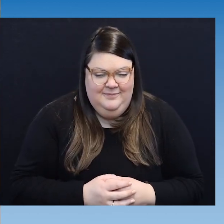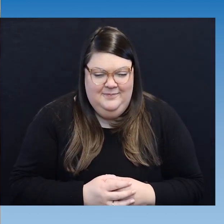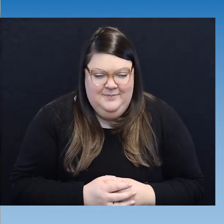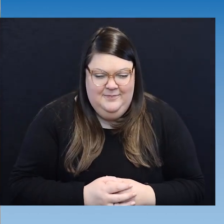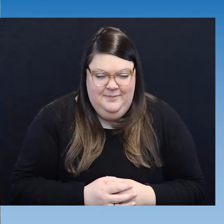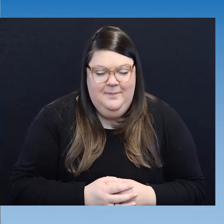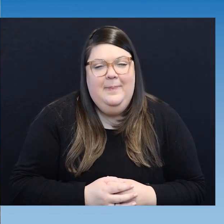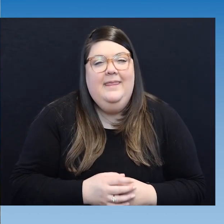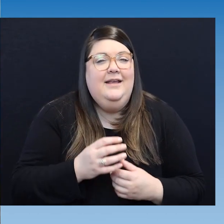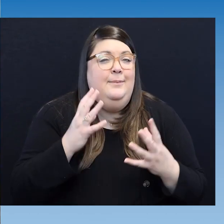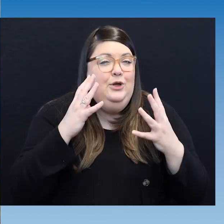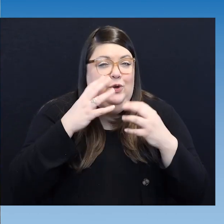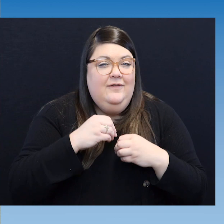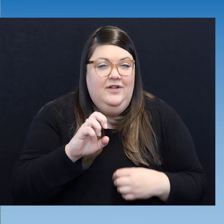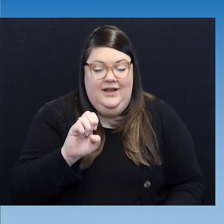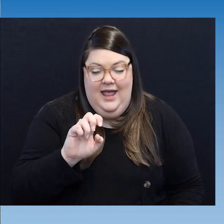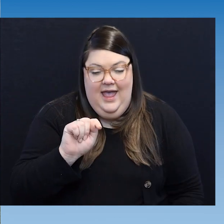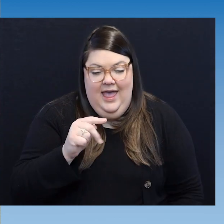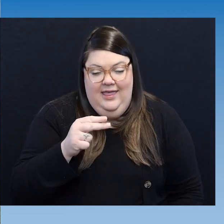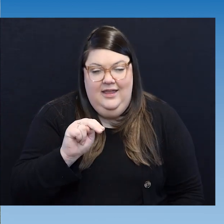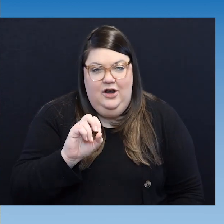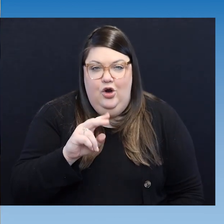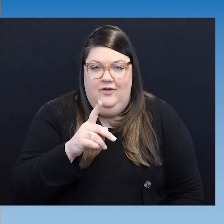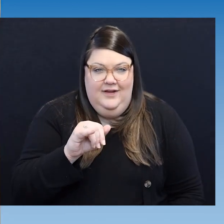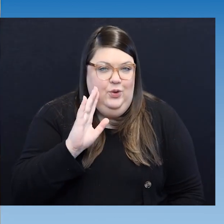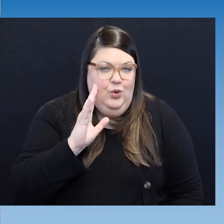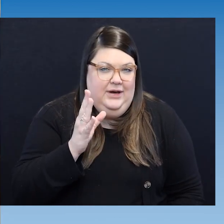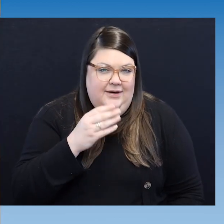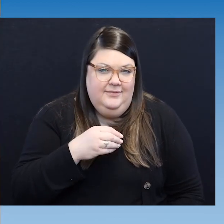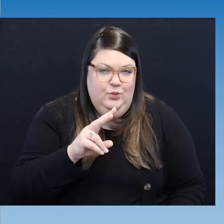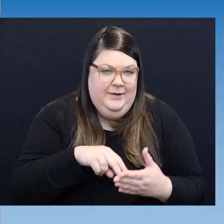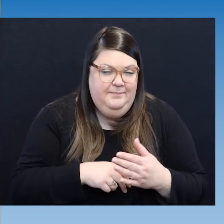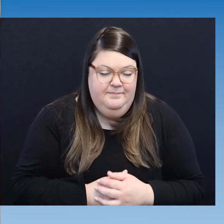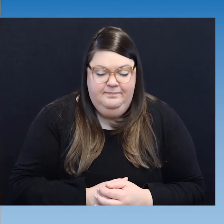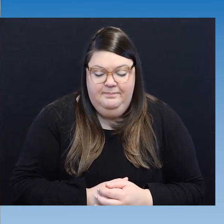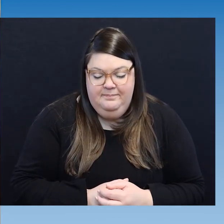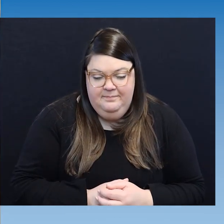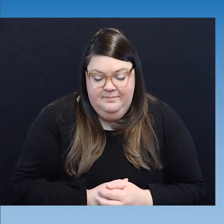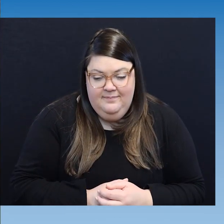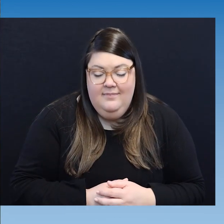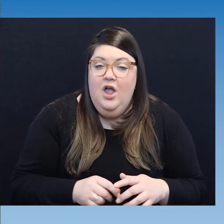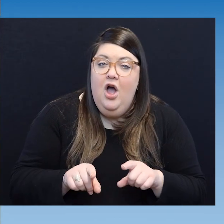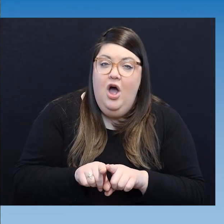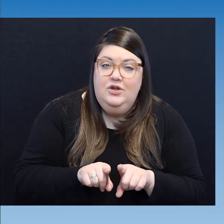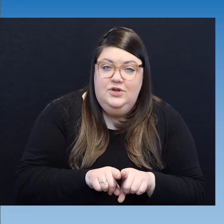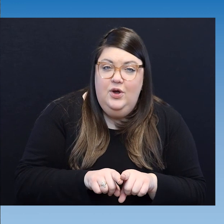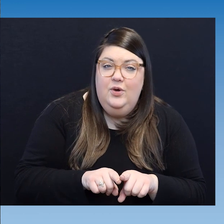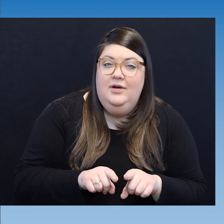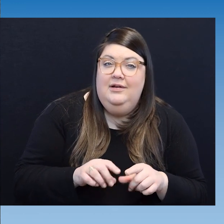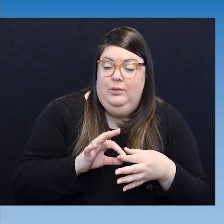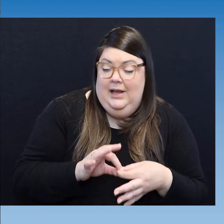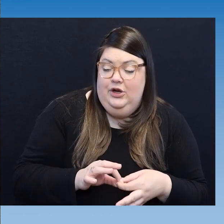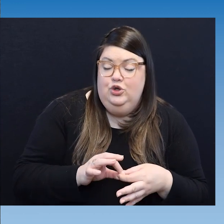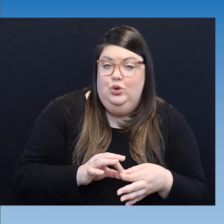co-counselors. Beautiful. It's a very beautiful ethnography that you'll read. Yeah. And also in the vein of